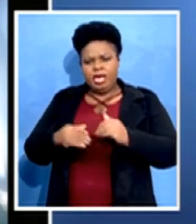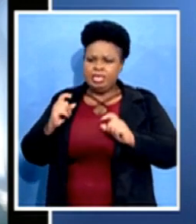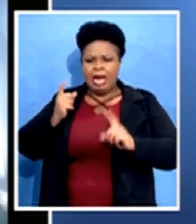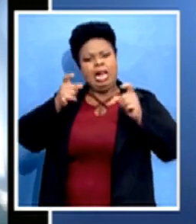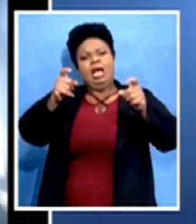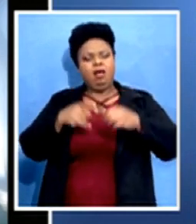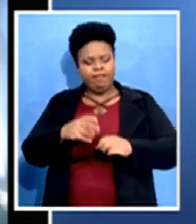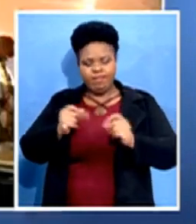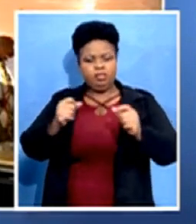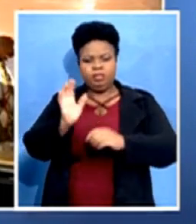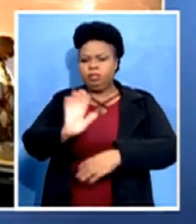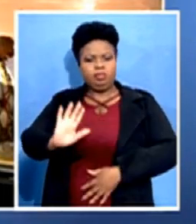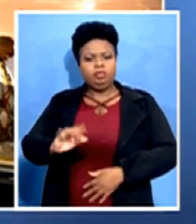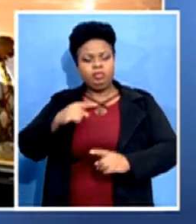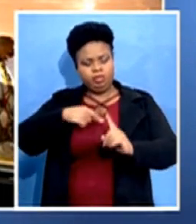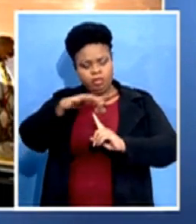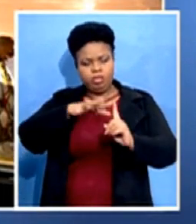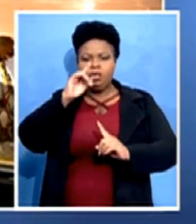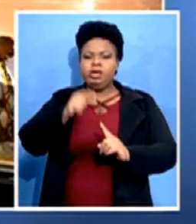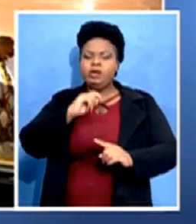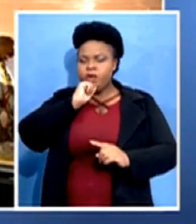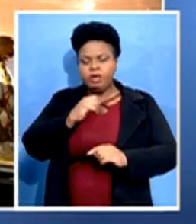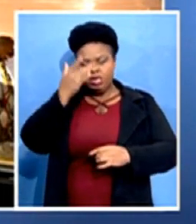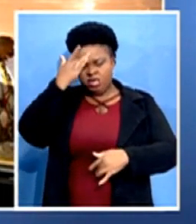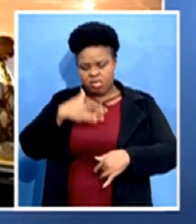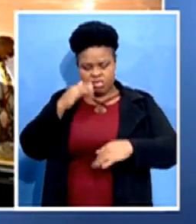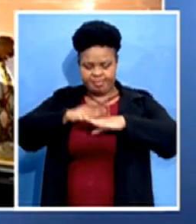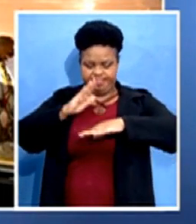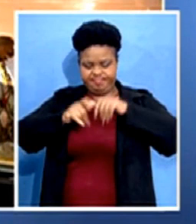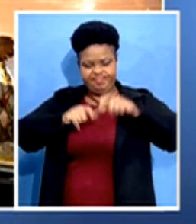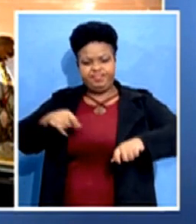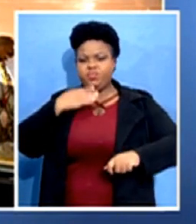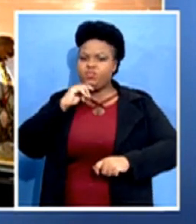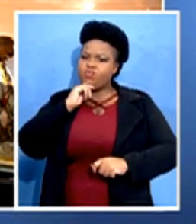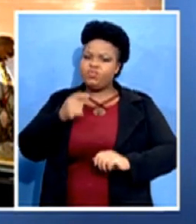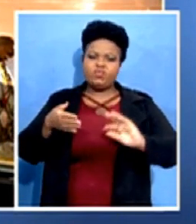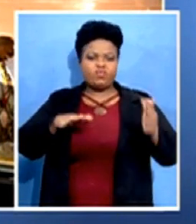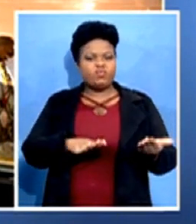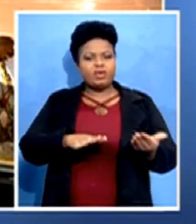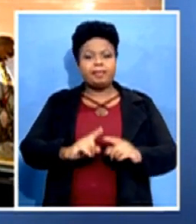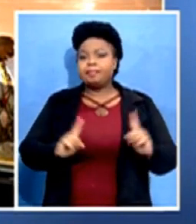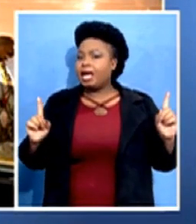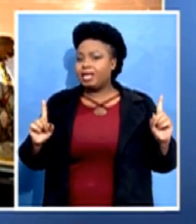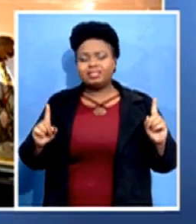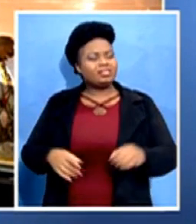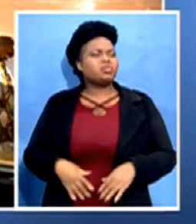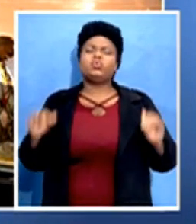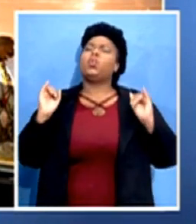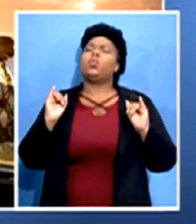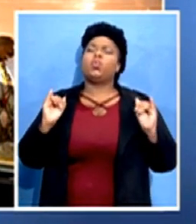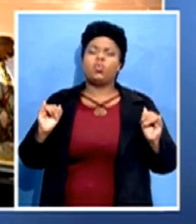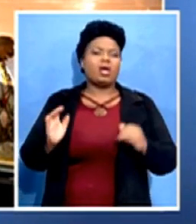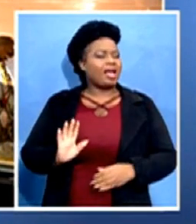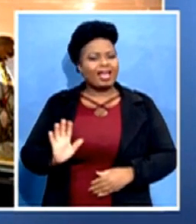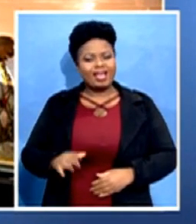are getting sick, people have been dying, but the situation is not dire as it has been painted on social media in